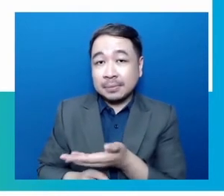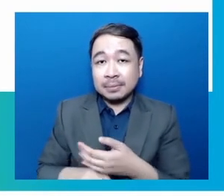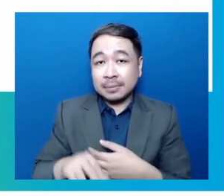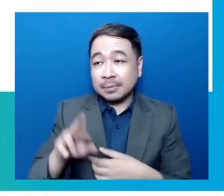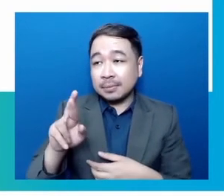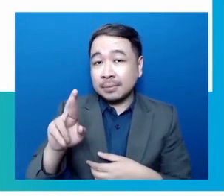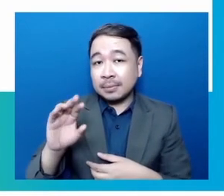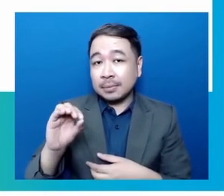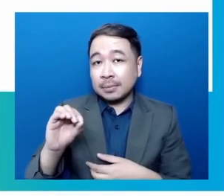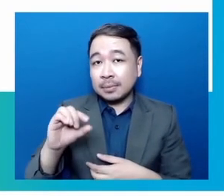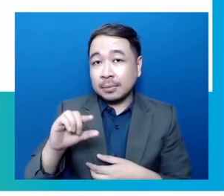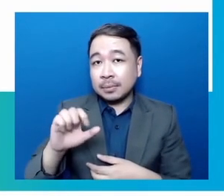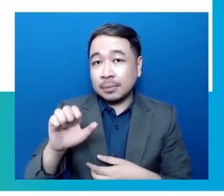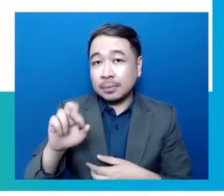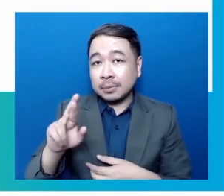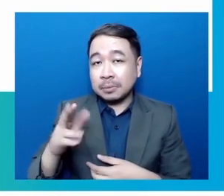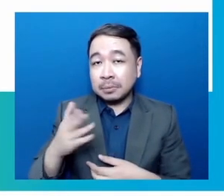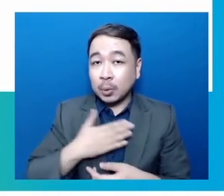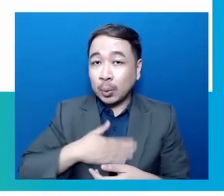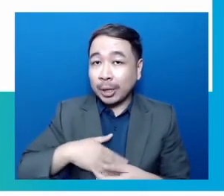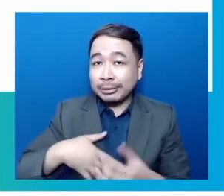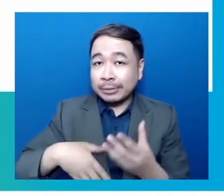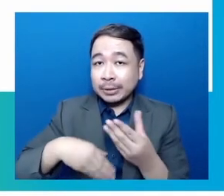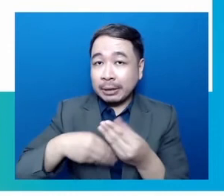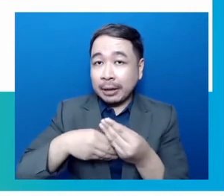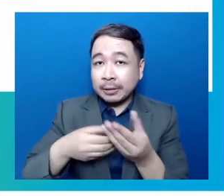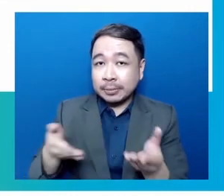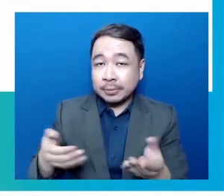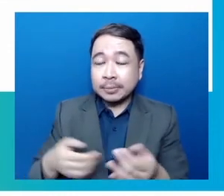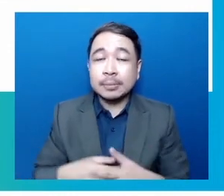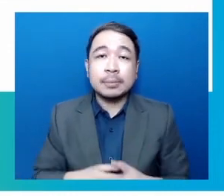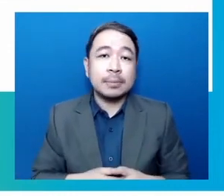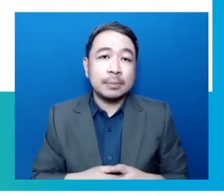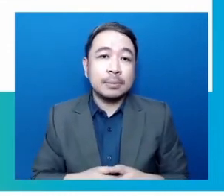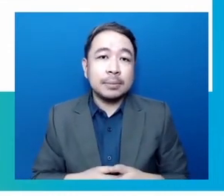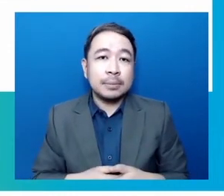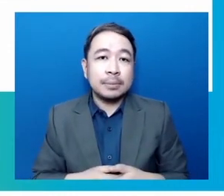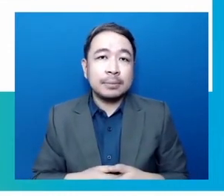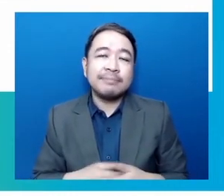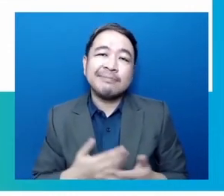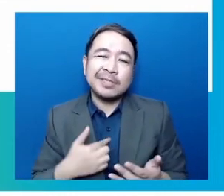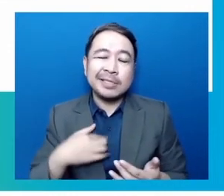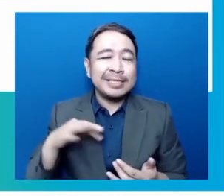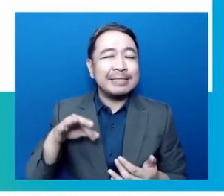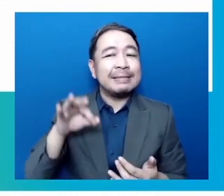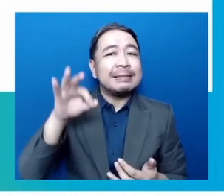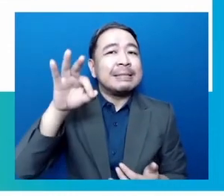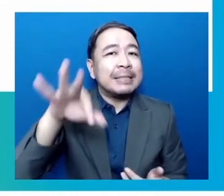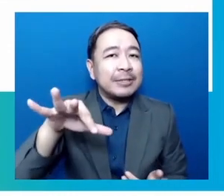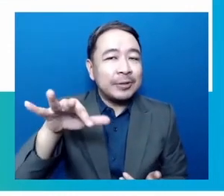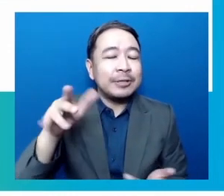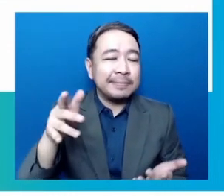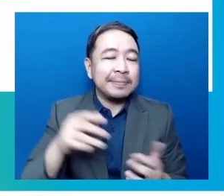anything. Go ahead. Just my two cents. In a way,